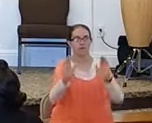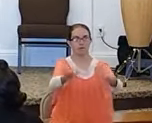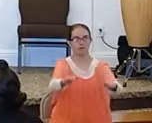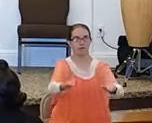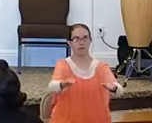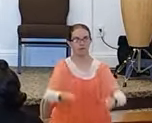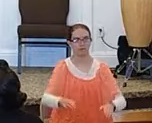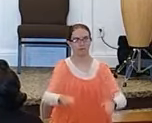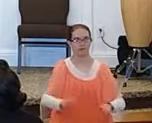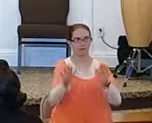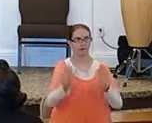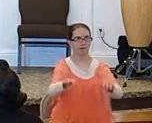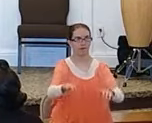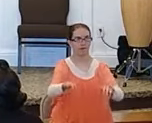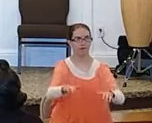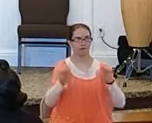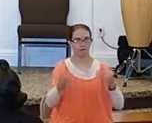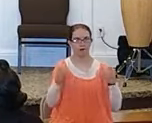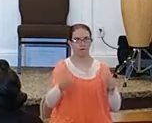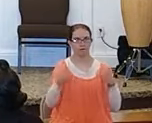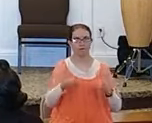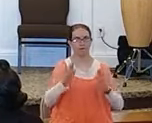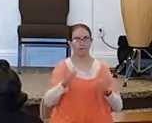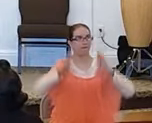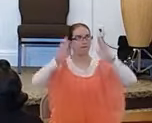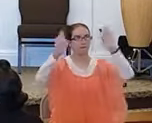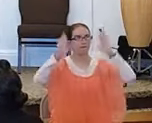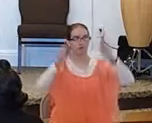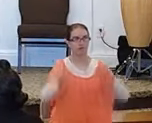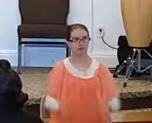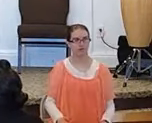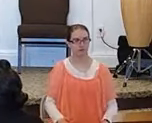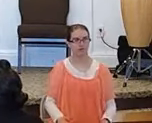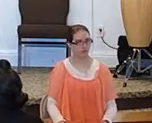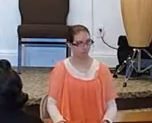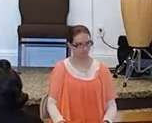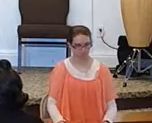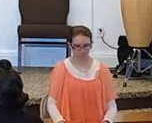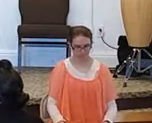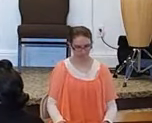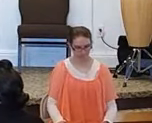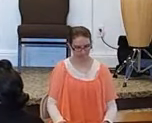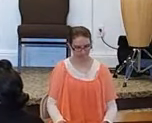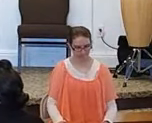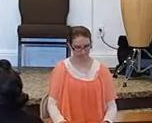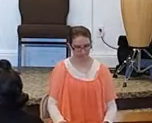things. We're going to bury those what could have been miracles. Oh, Lord.